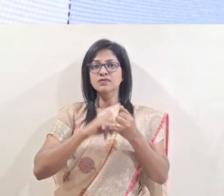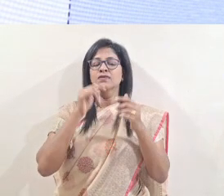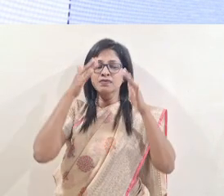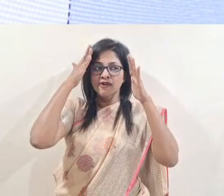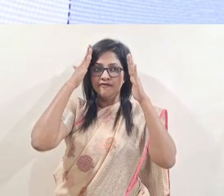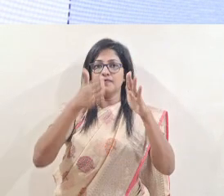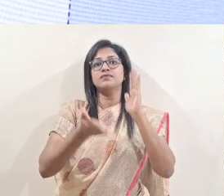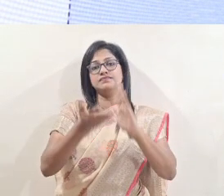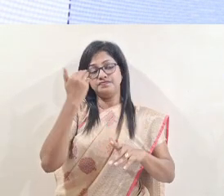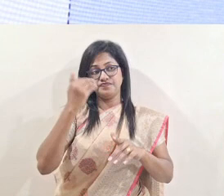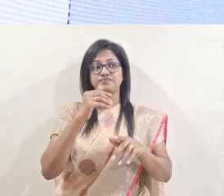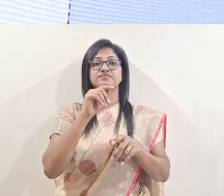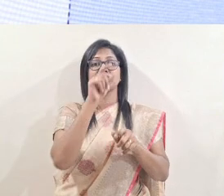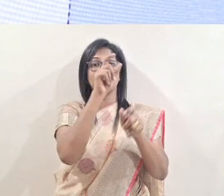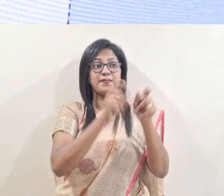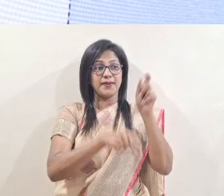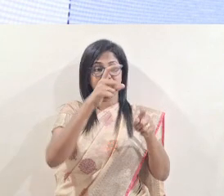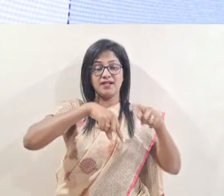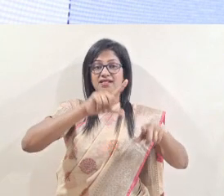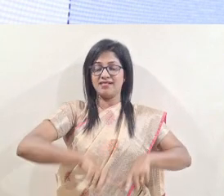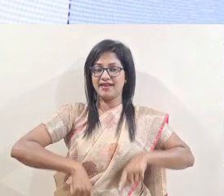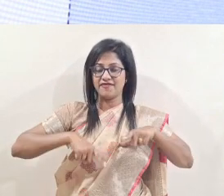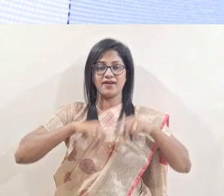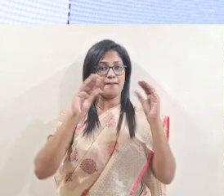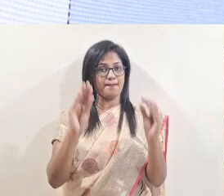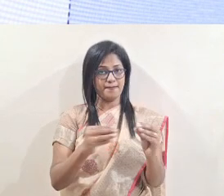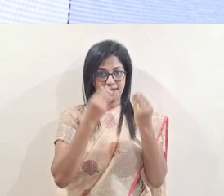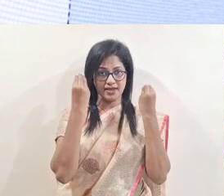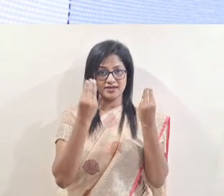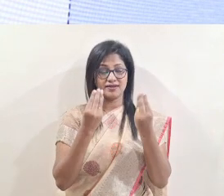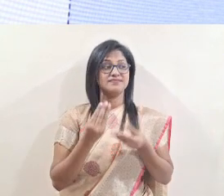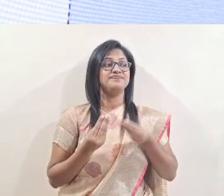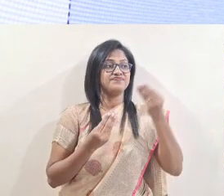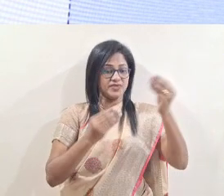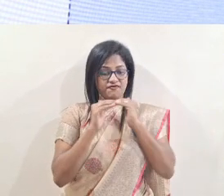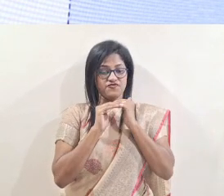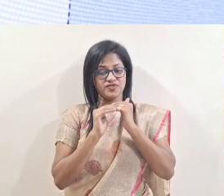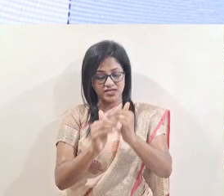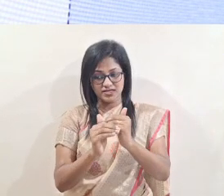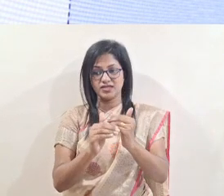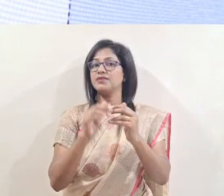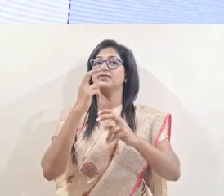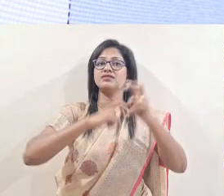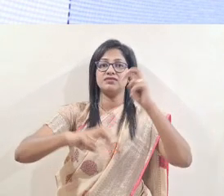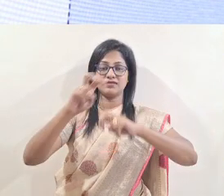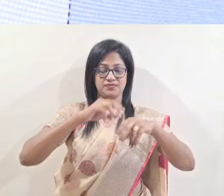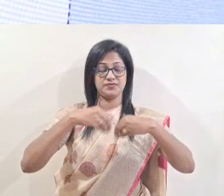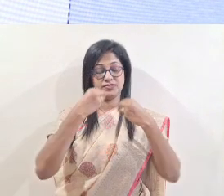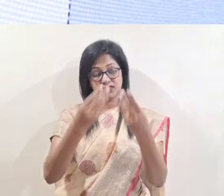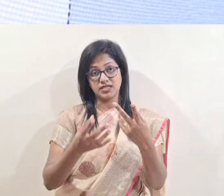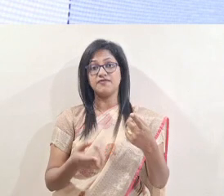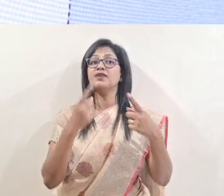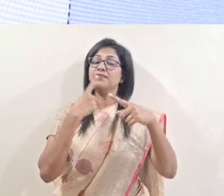of life of these people through by providing the sustainable means of transport, and it is bound to